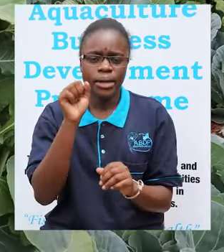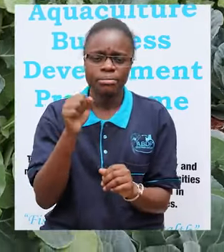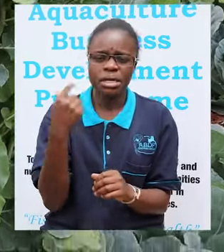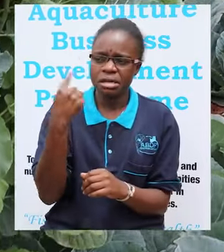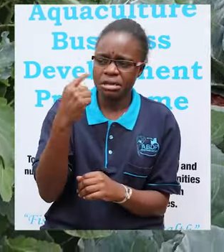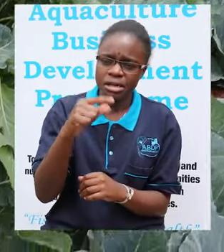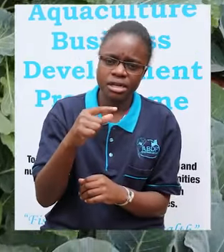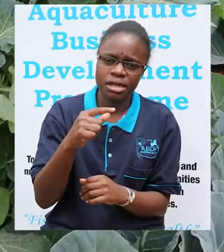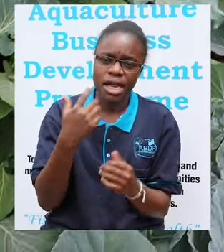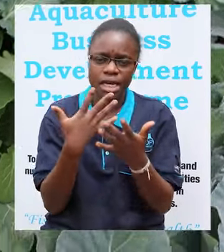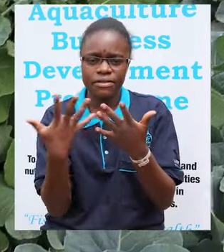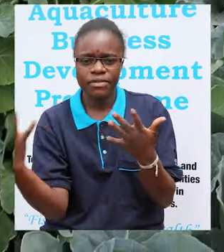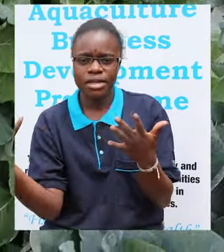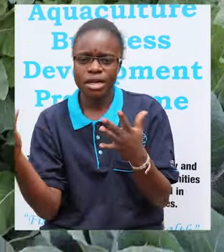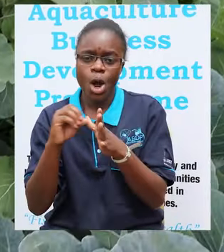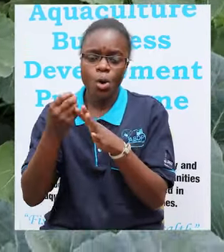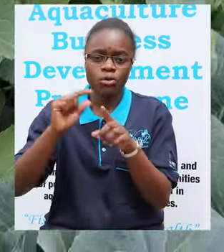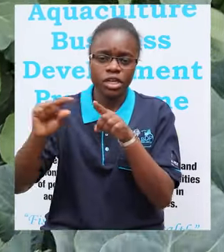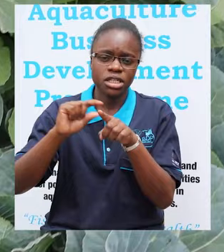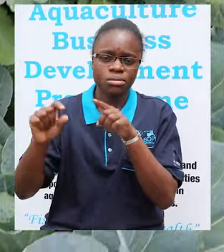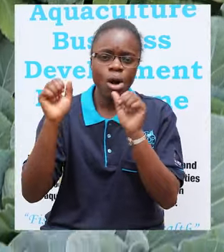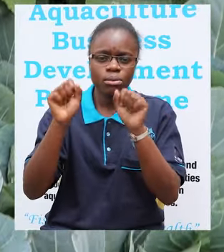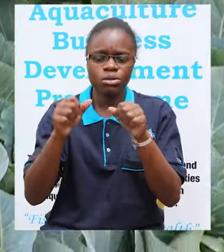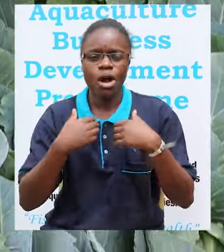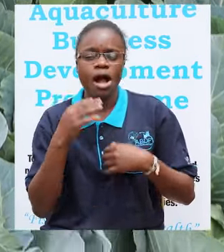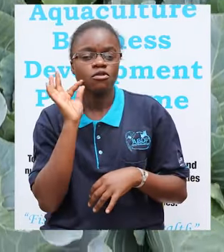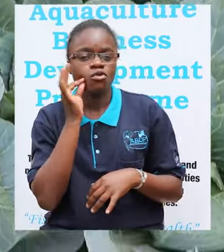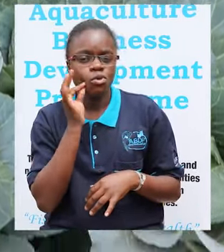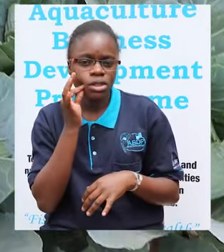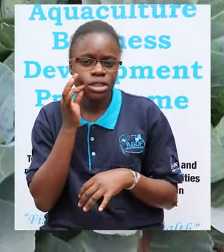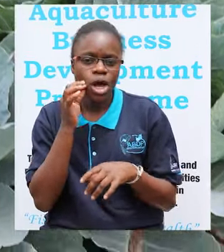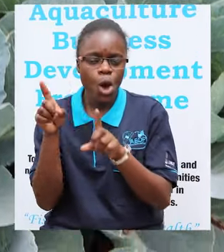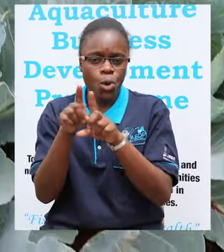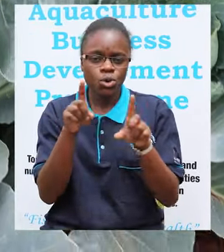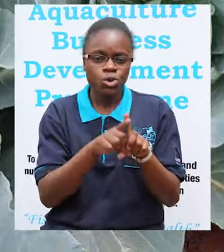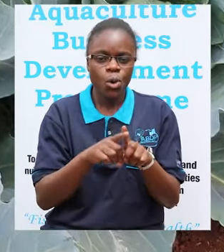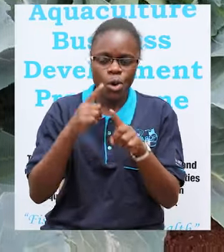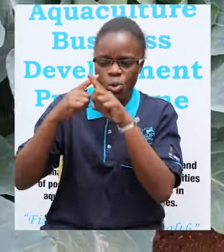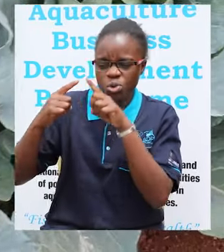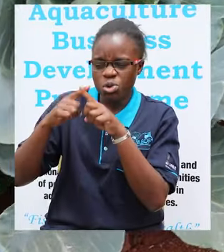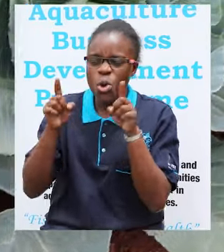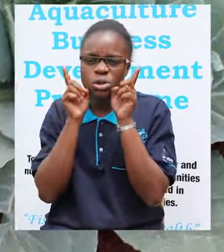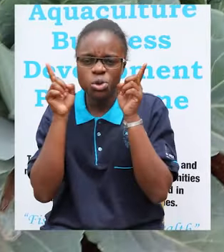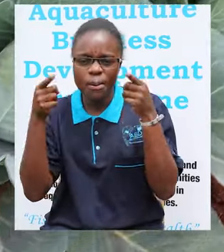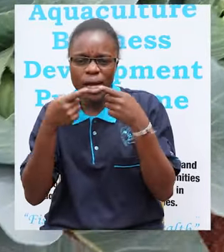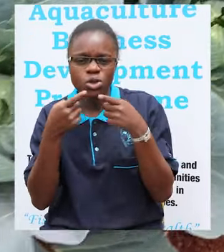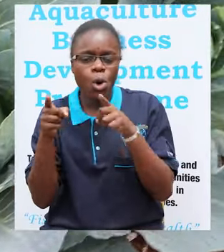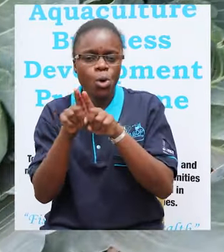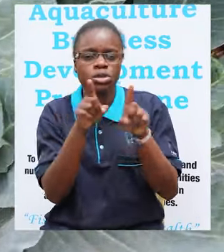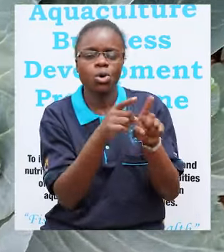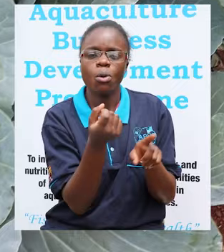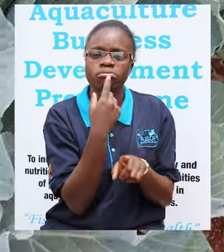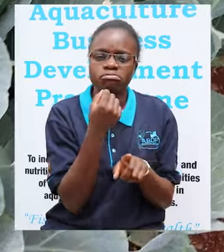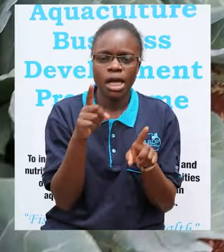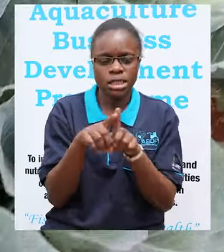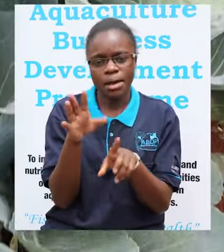green leafy crops, the vegetables. You can plant fruits, you can plant spices, and then you can plant also herbs. So you